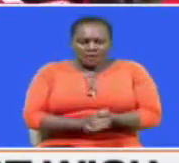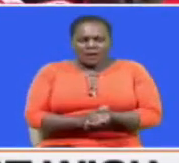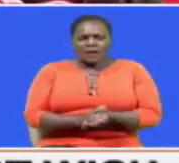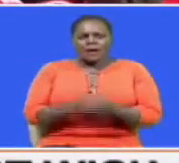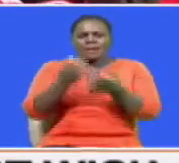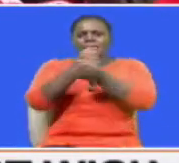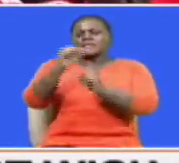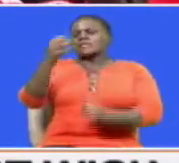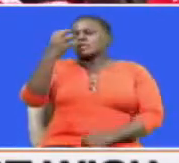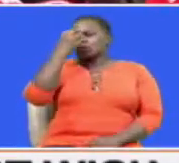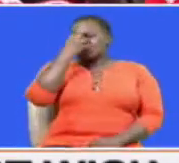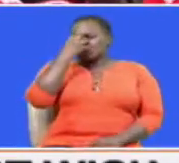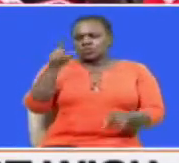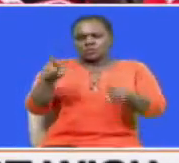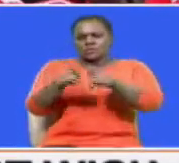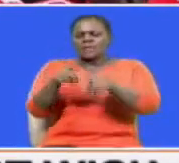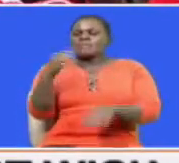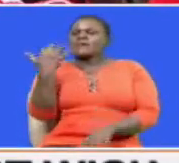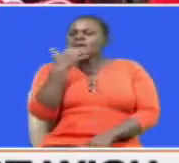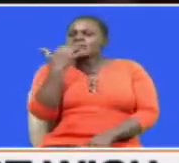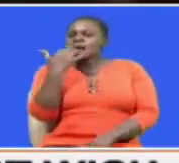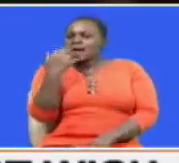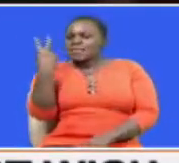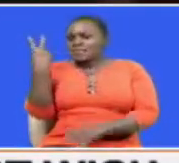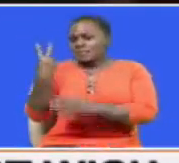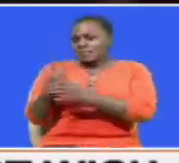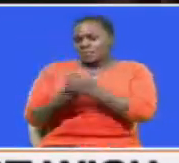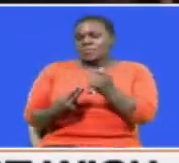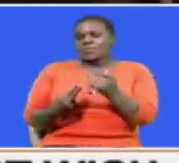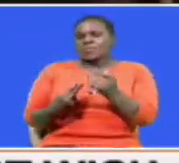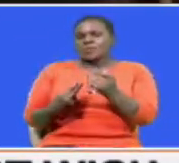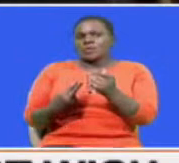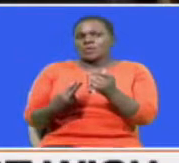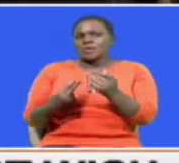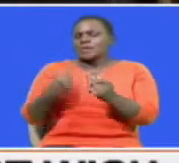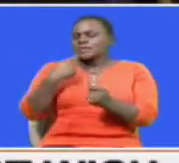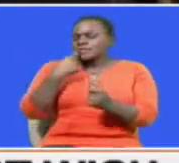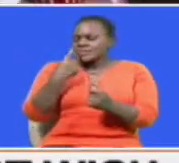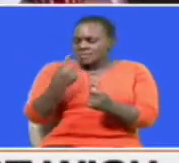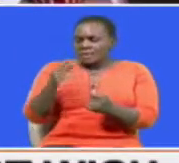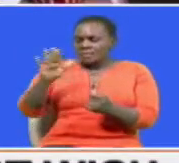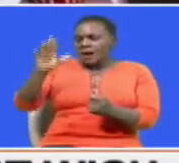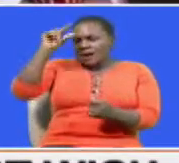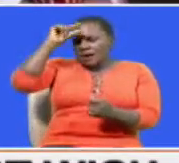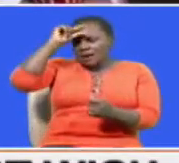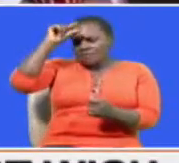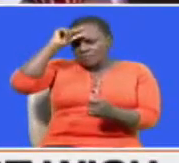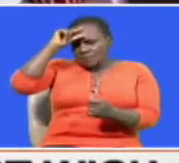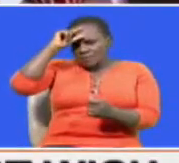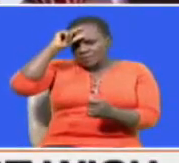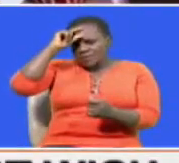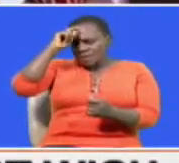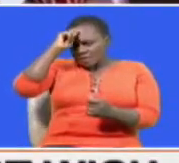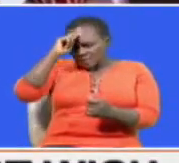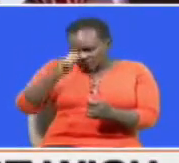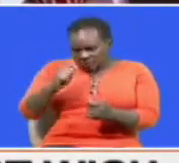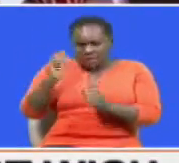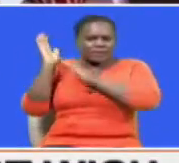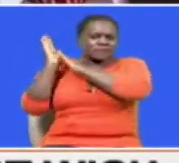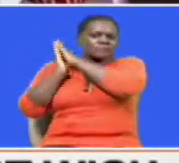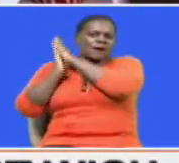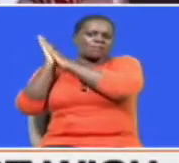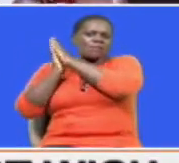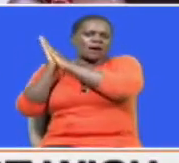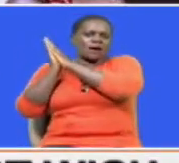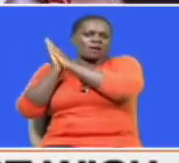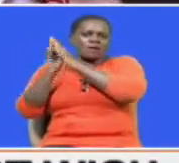President William Ruto and Deputy President Rigathi Gachagua have, however, said that their government will honor the Mau Mau and are